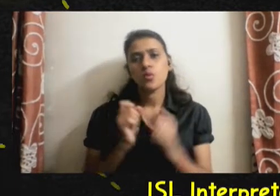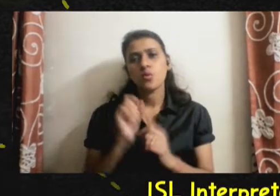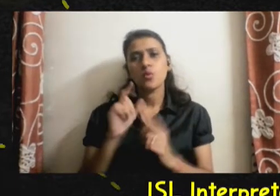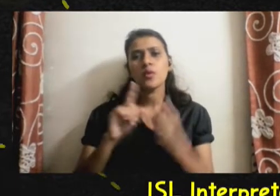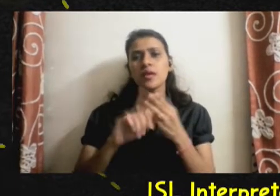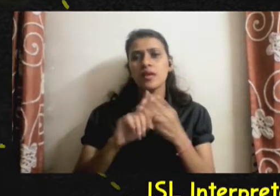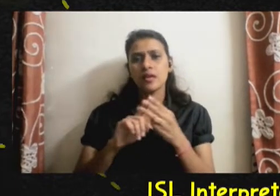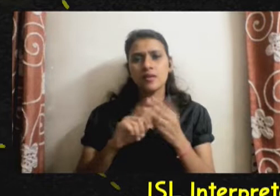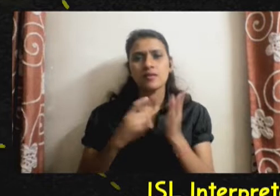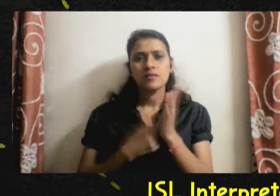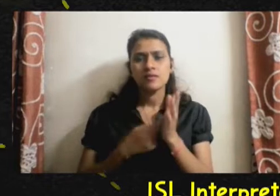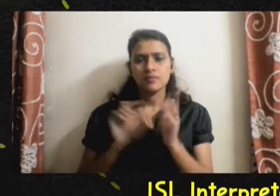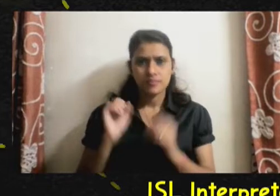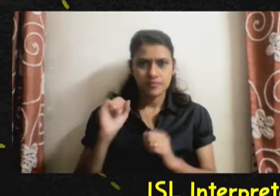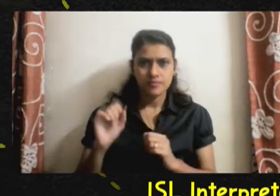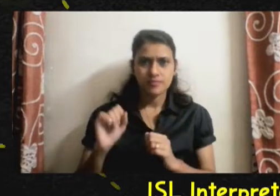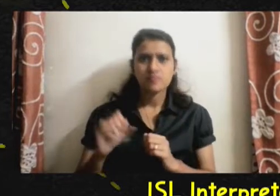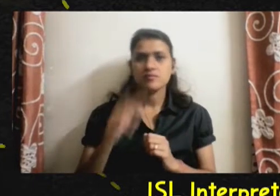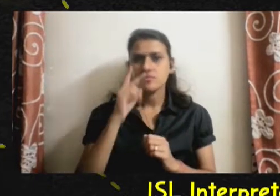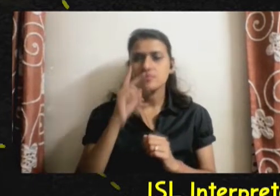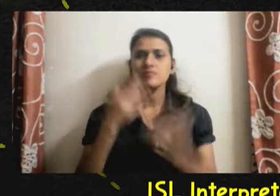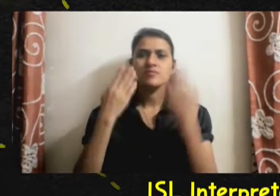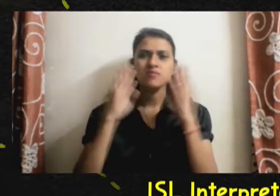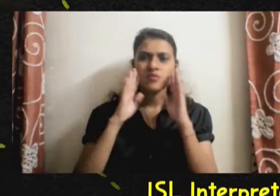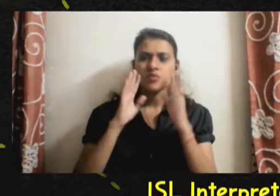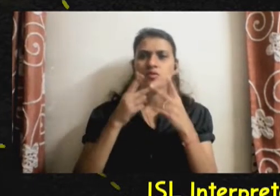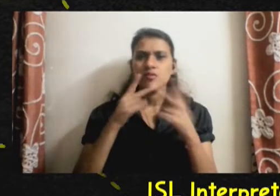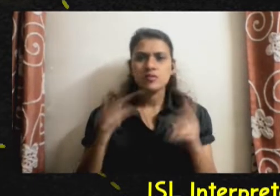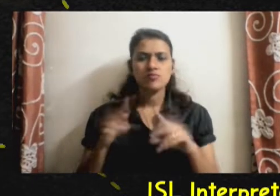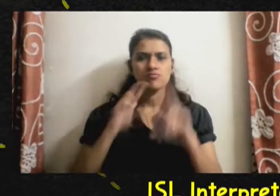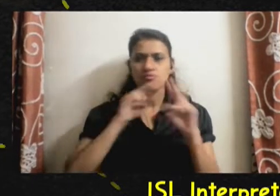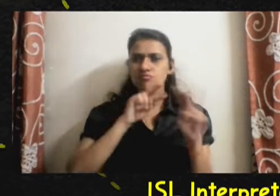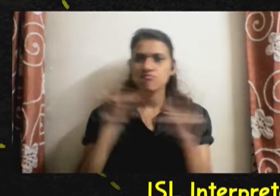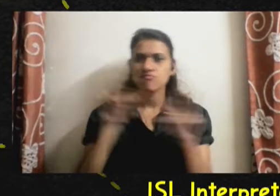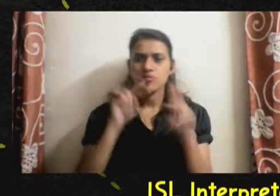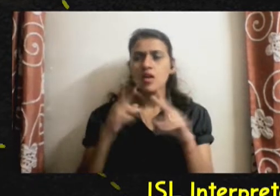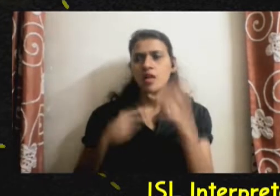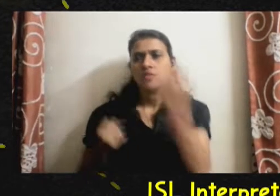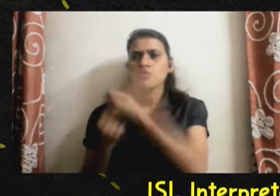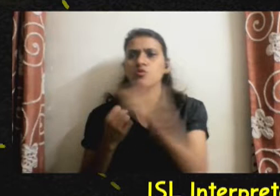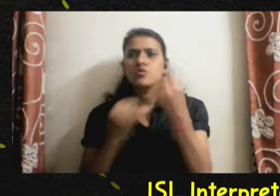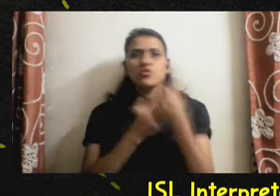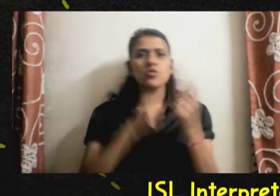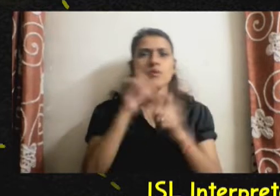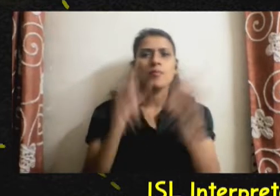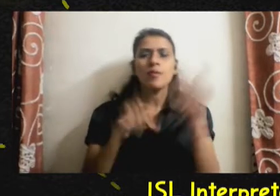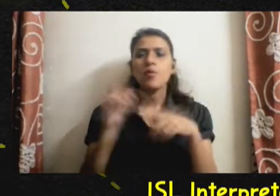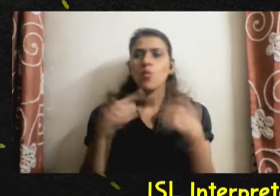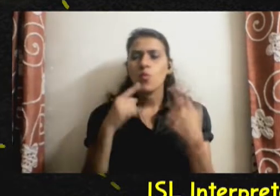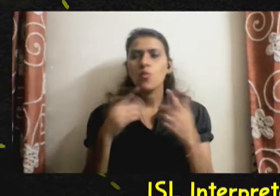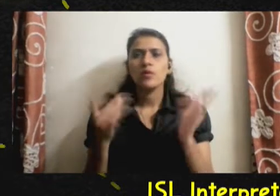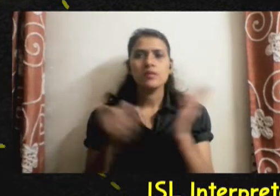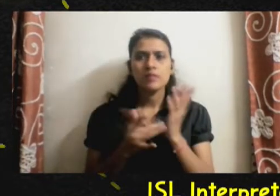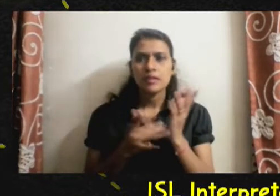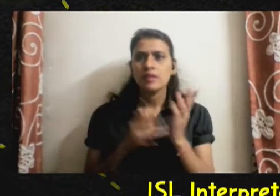Congress about the harms of Facebook. So we absolutely support people who are holding these tech companies accountable.